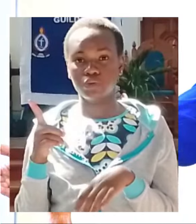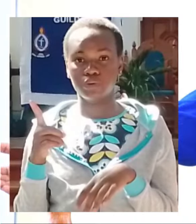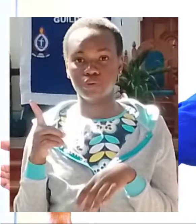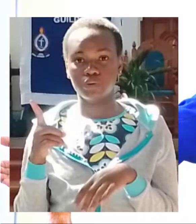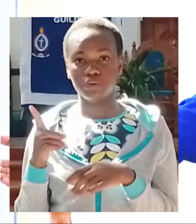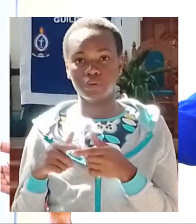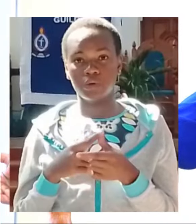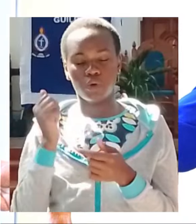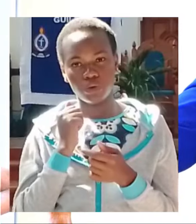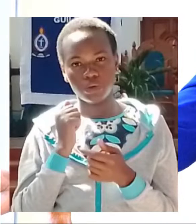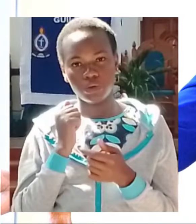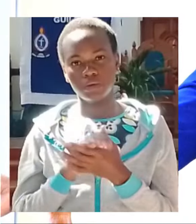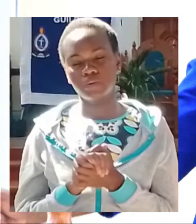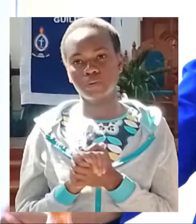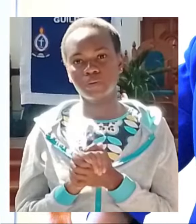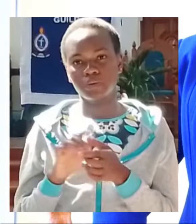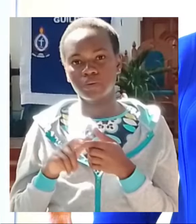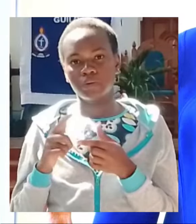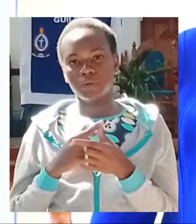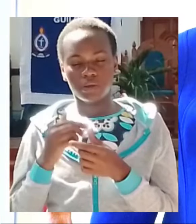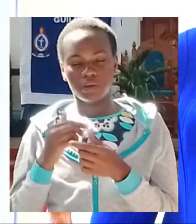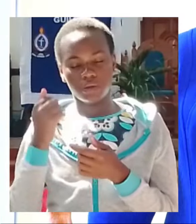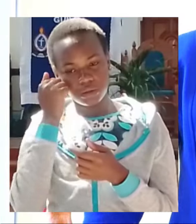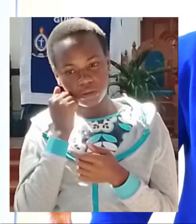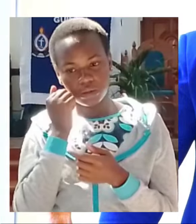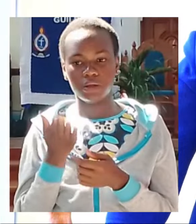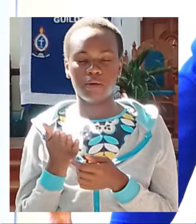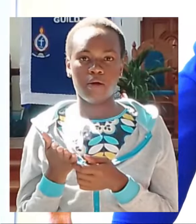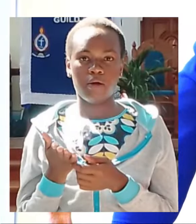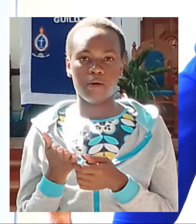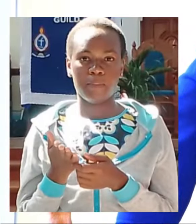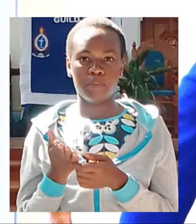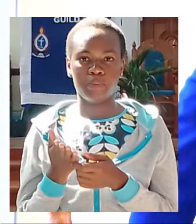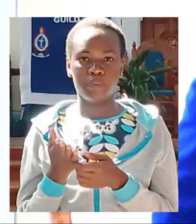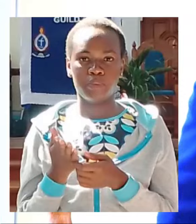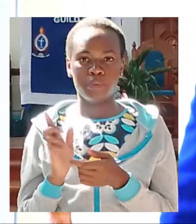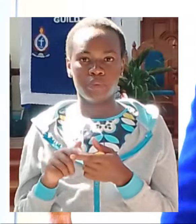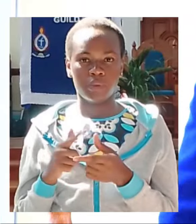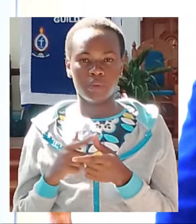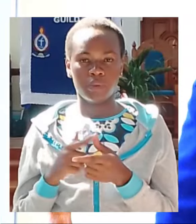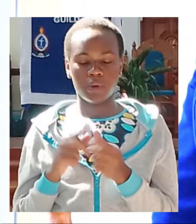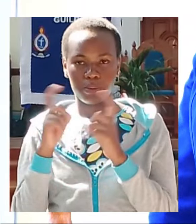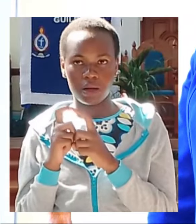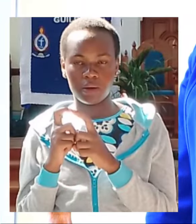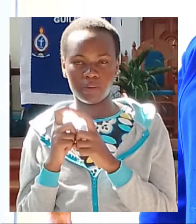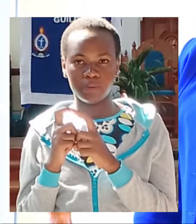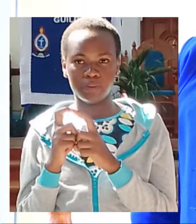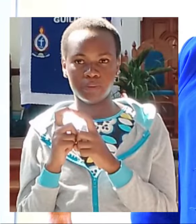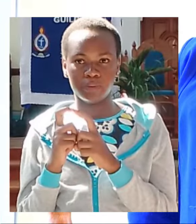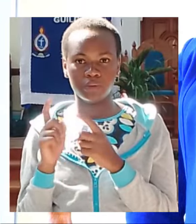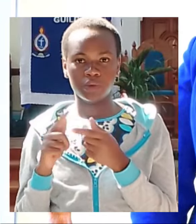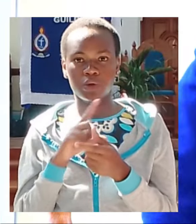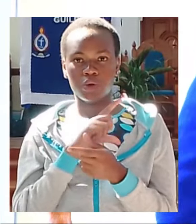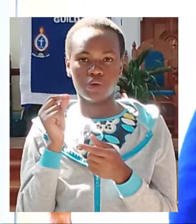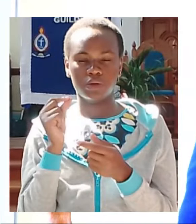and you lose a loved one, when sicknesses abound and you are in so much pain, when you have